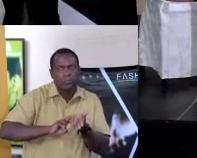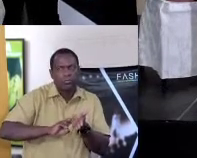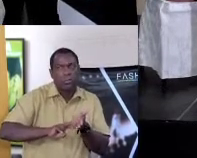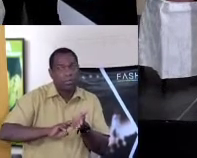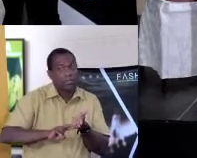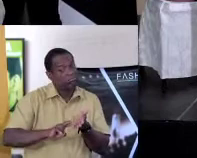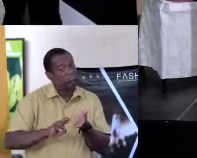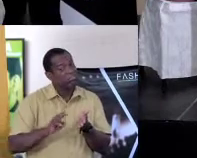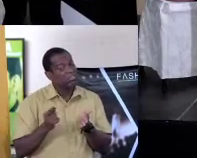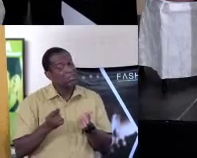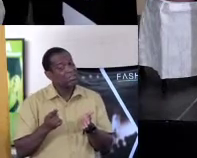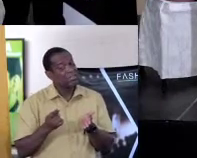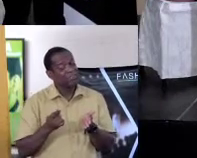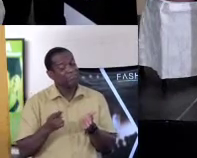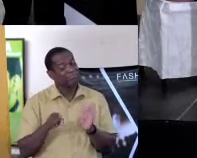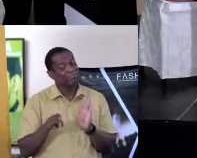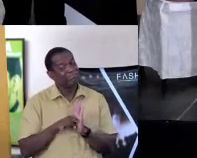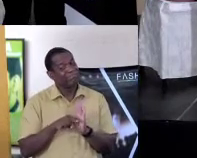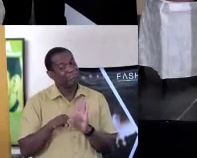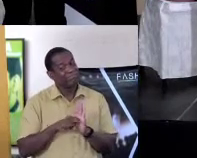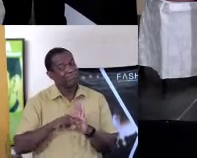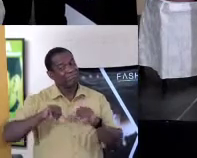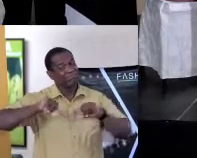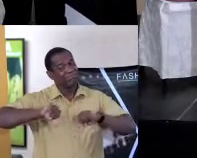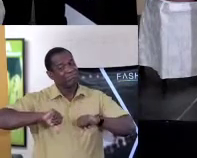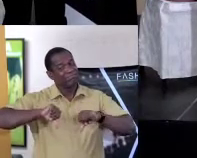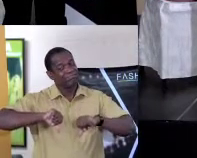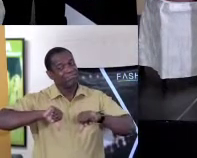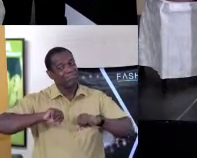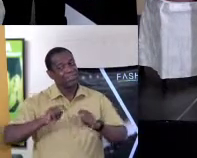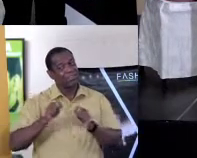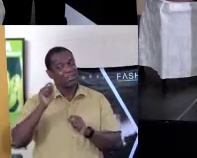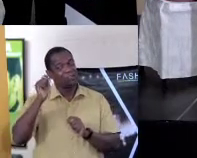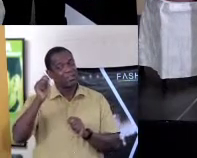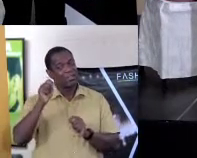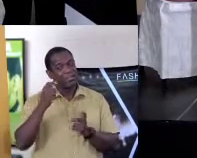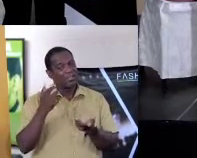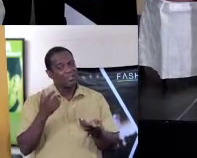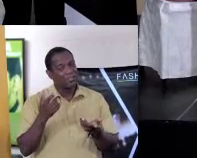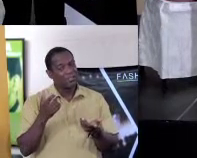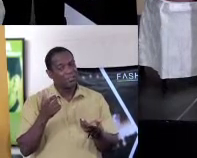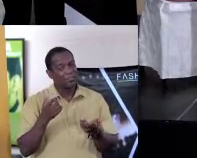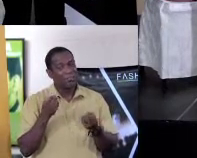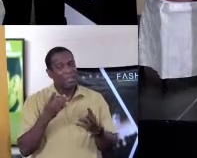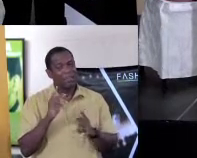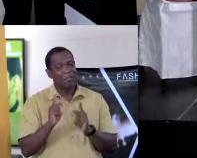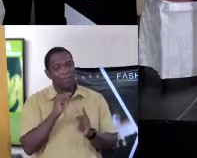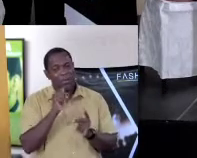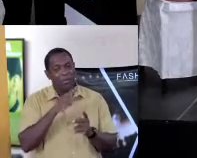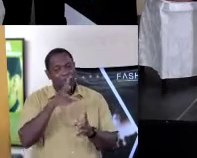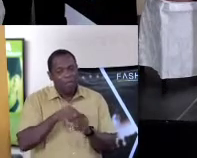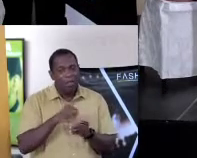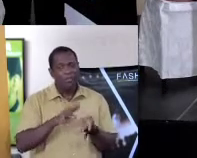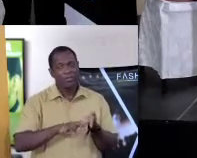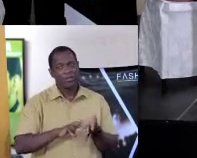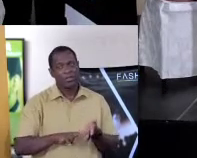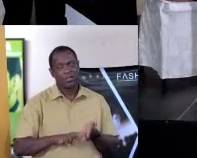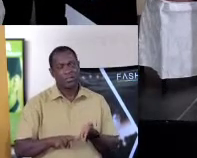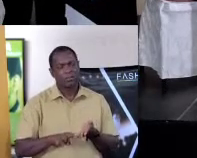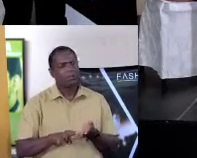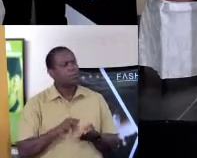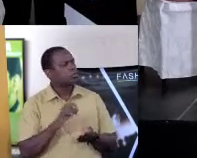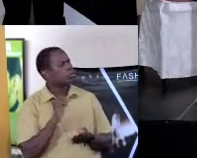which is something we can't say all of our creatives do, right? How important